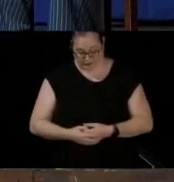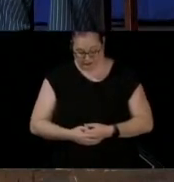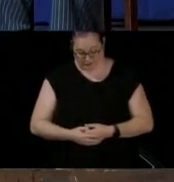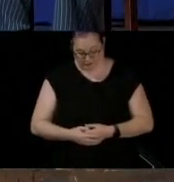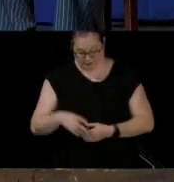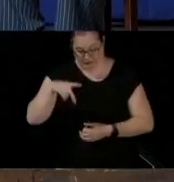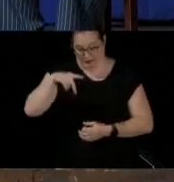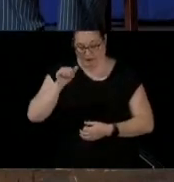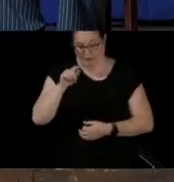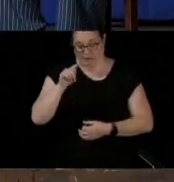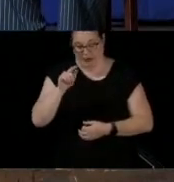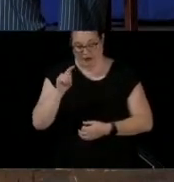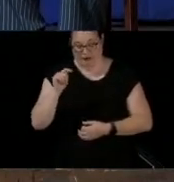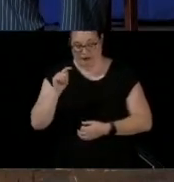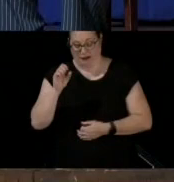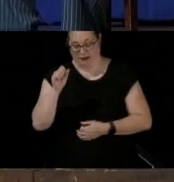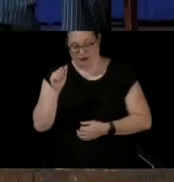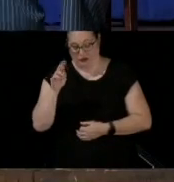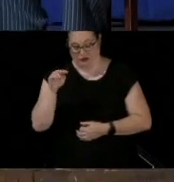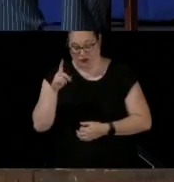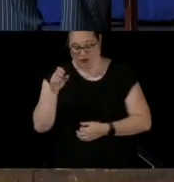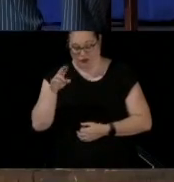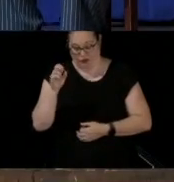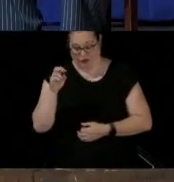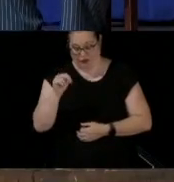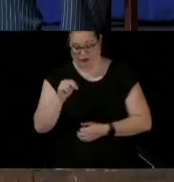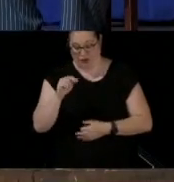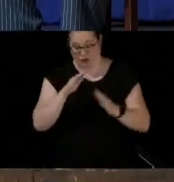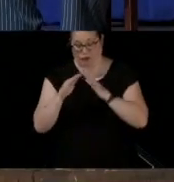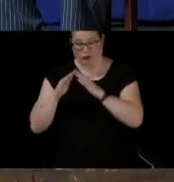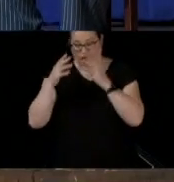Mr. Pat Saunderson, Community Superintendent.